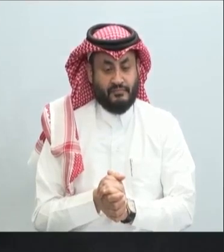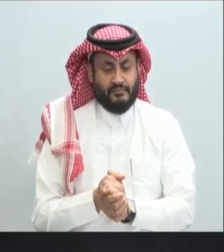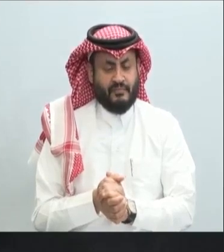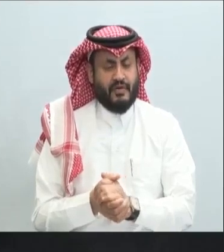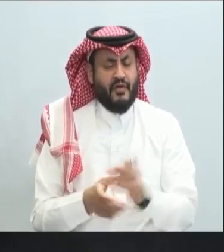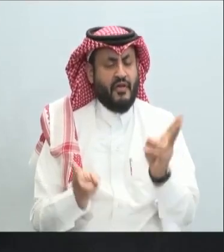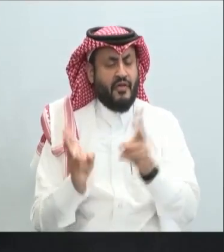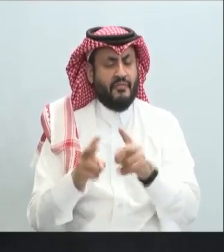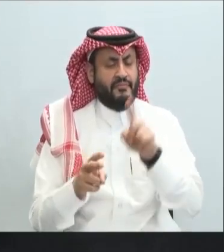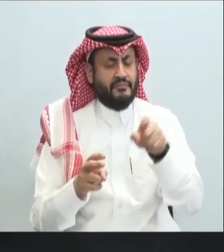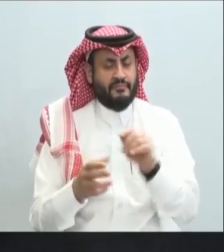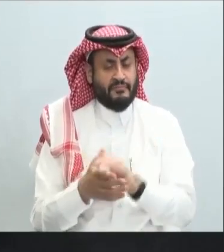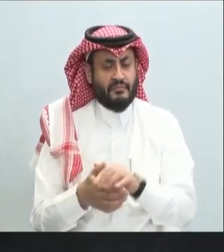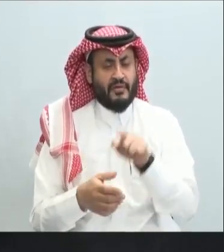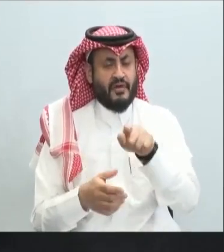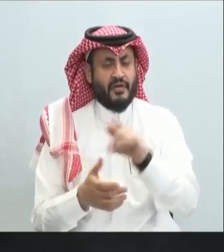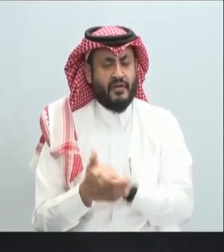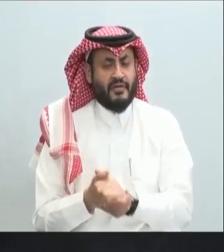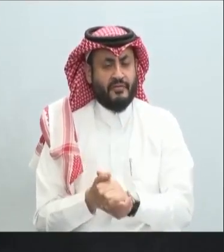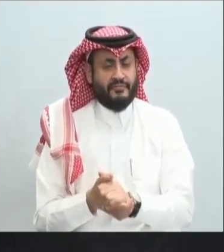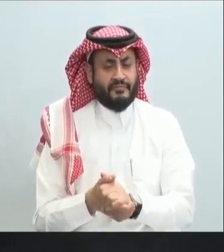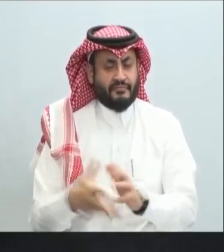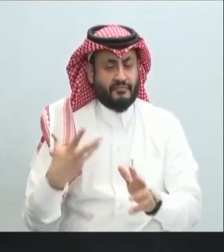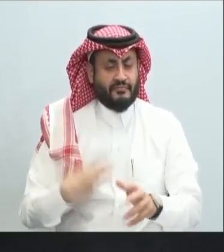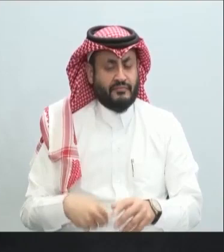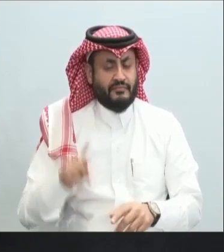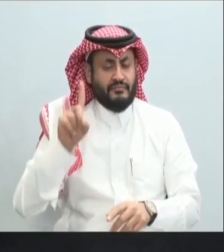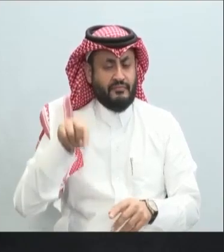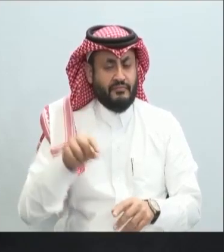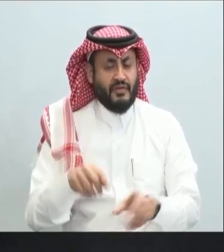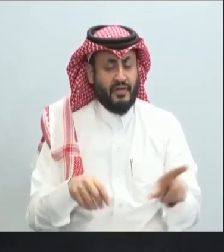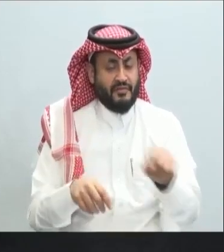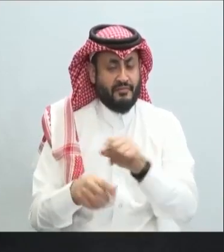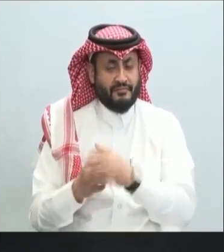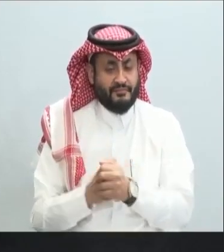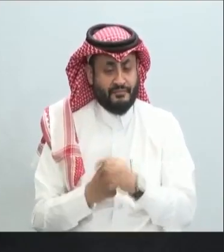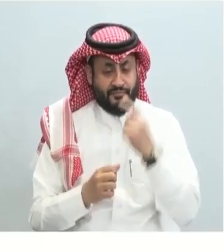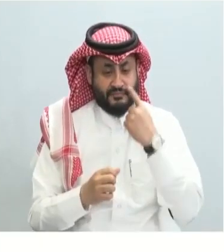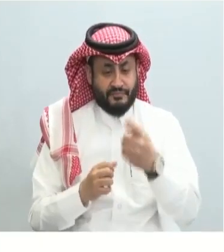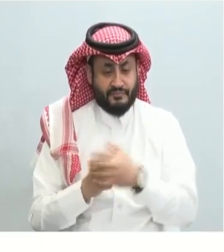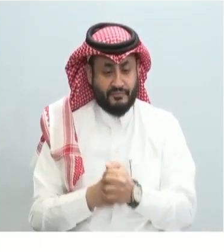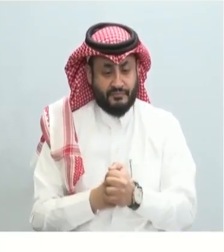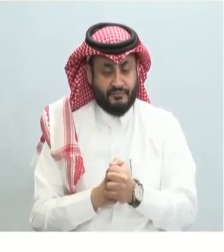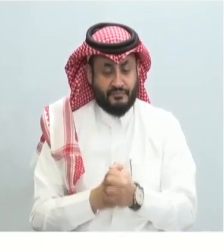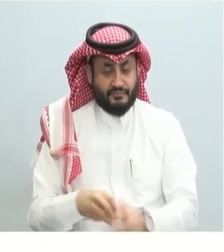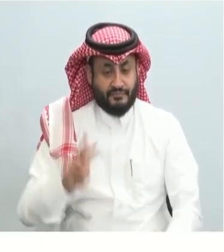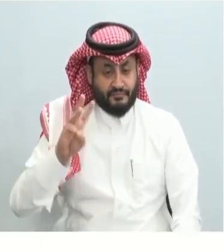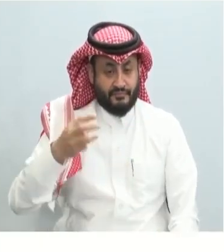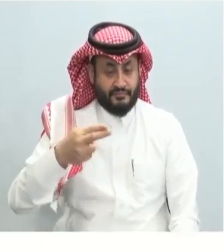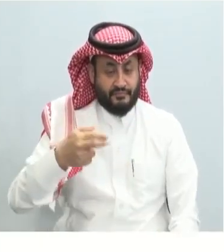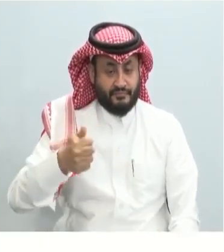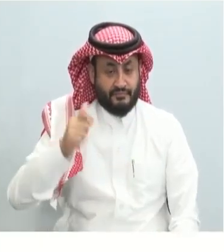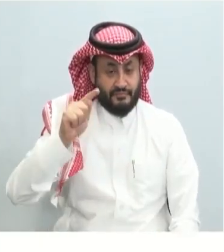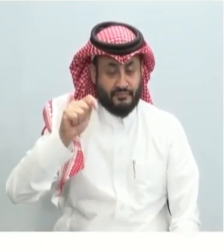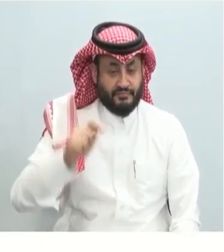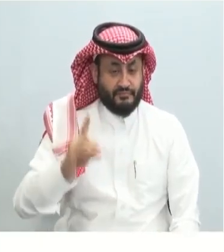ask someone about his or her favorite day? It's always the same question. We say, what day